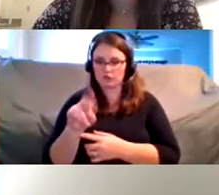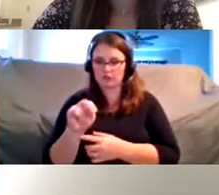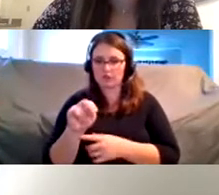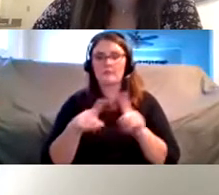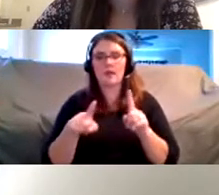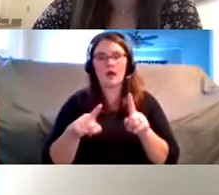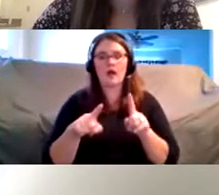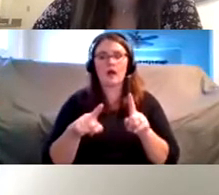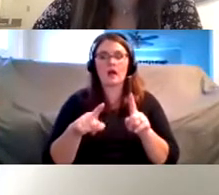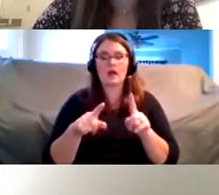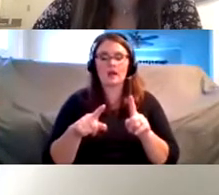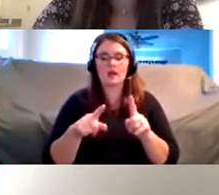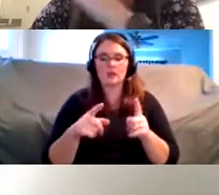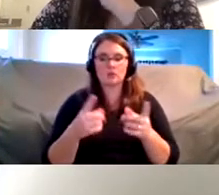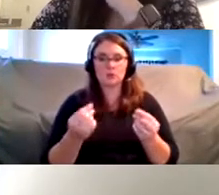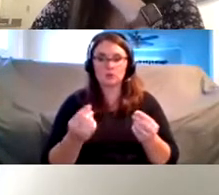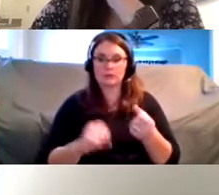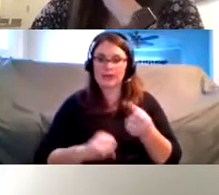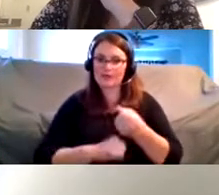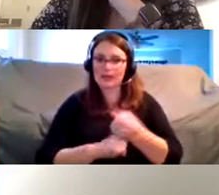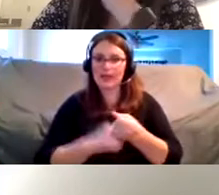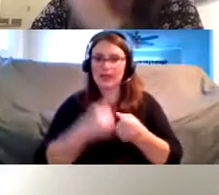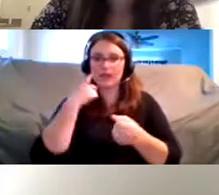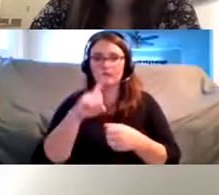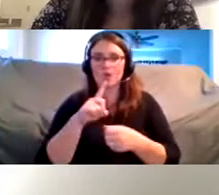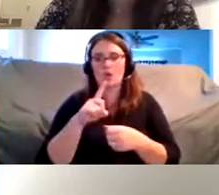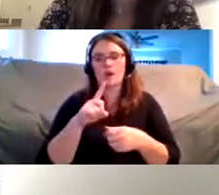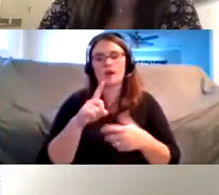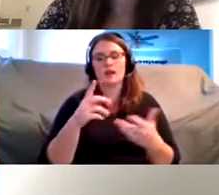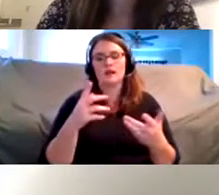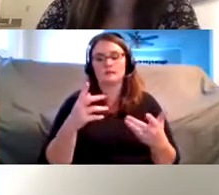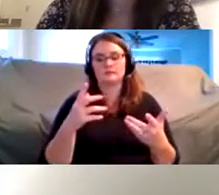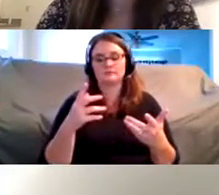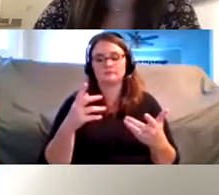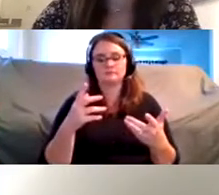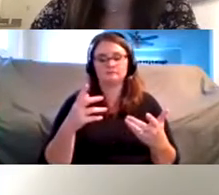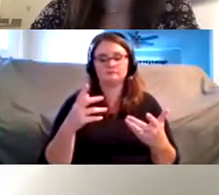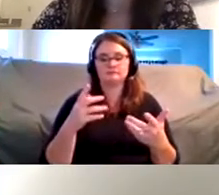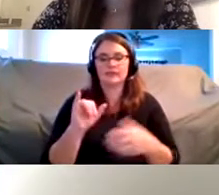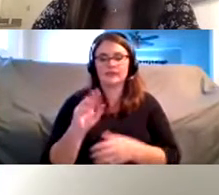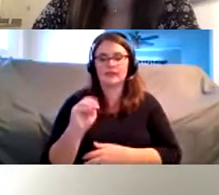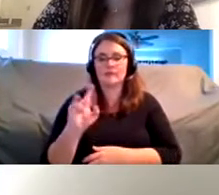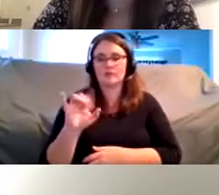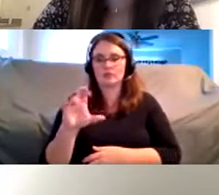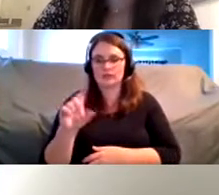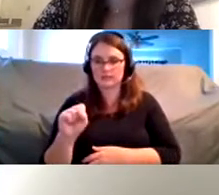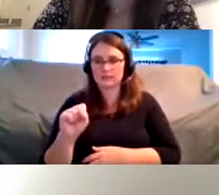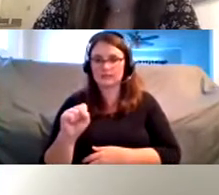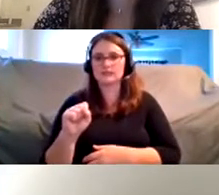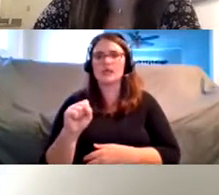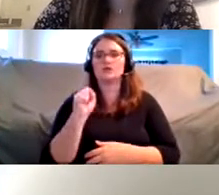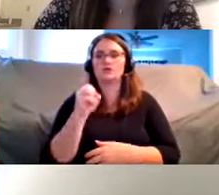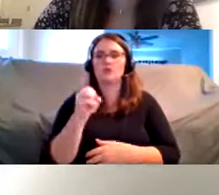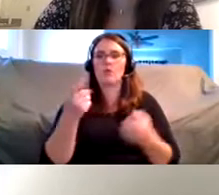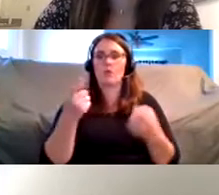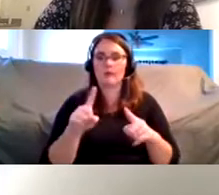advocating for immigrants in this case, so that what happened to me wouldn't happen to other people. And I think